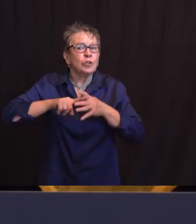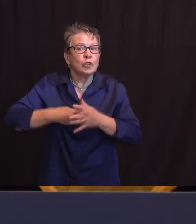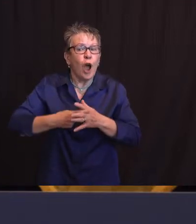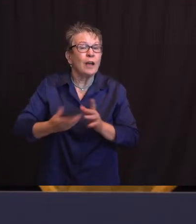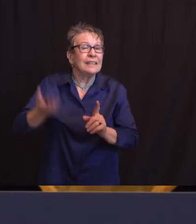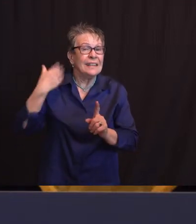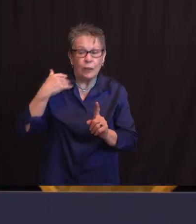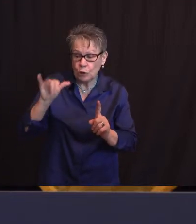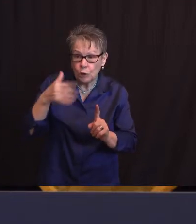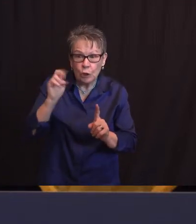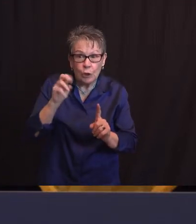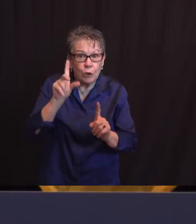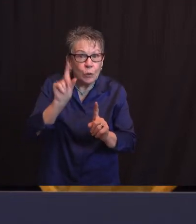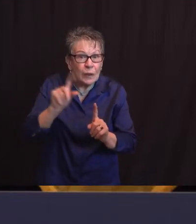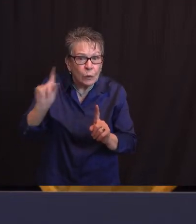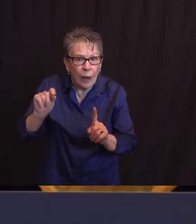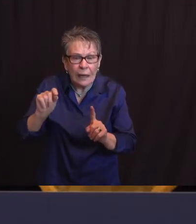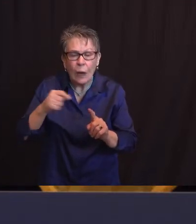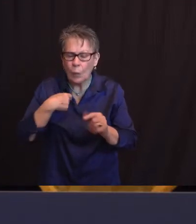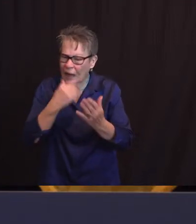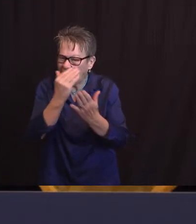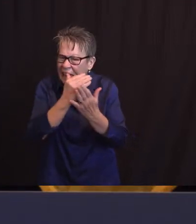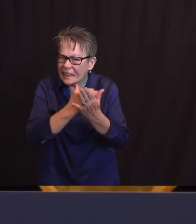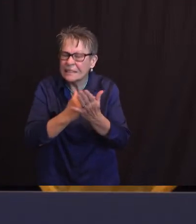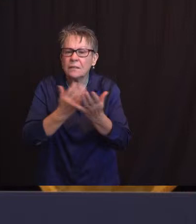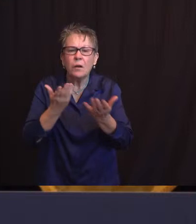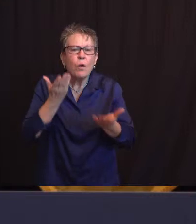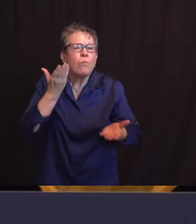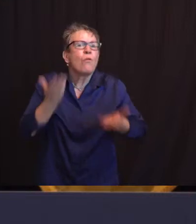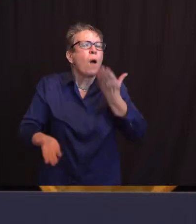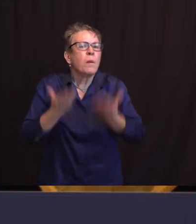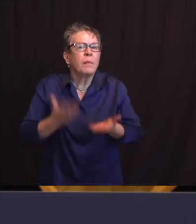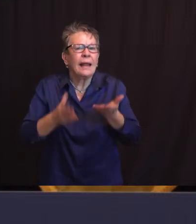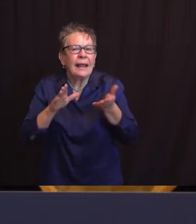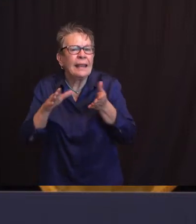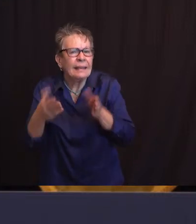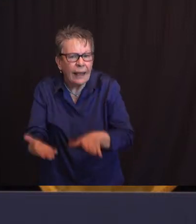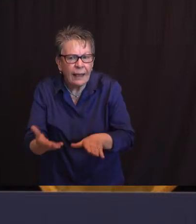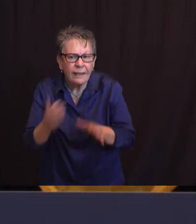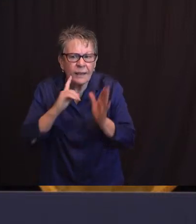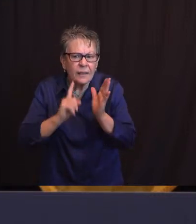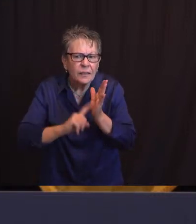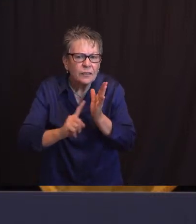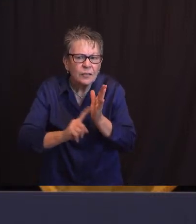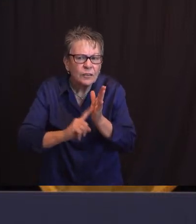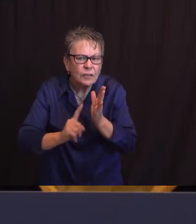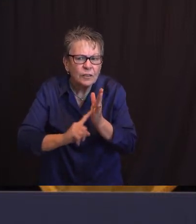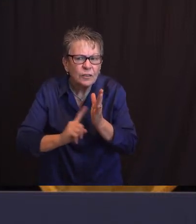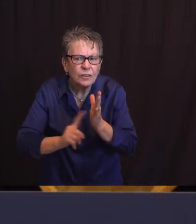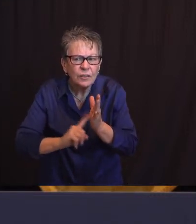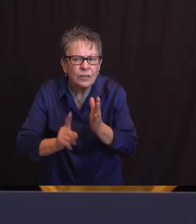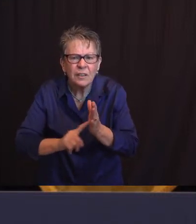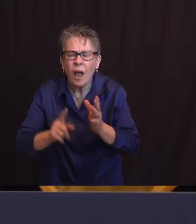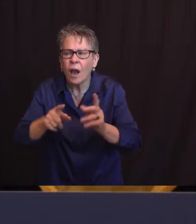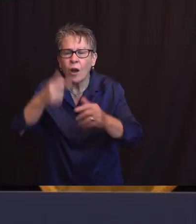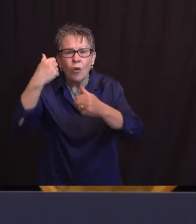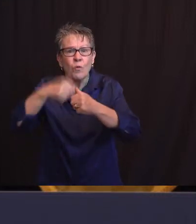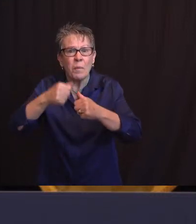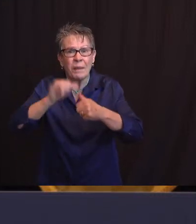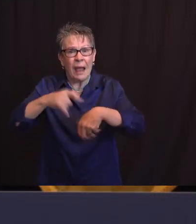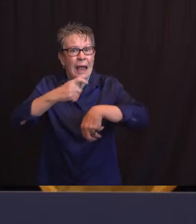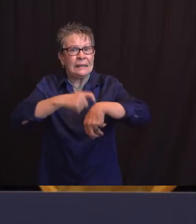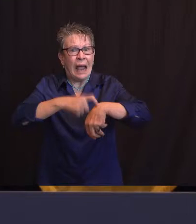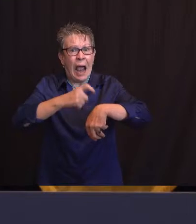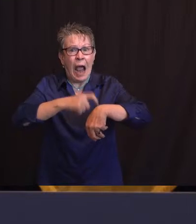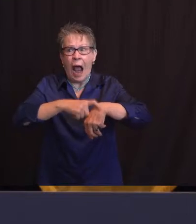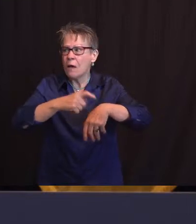ago. So there's no denying we were clobbered. There's no denying the losses of life and the tragedy associated